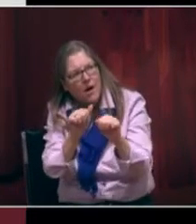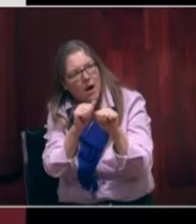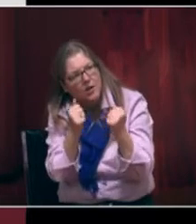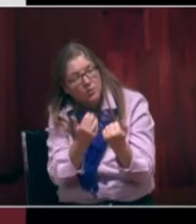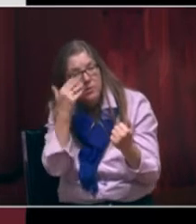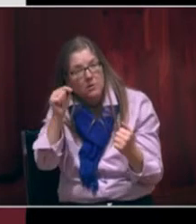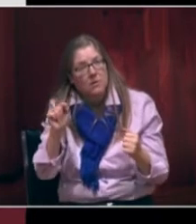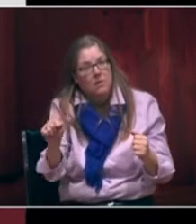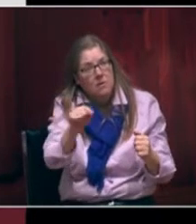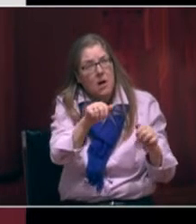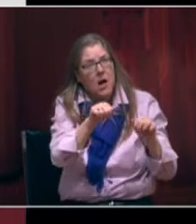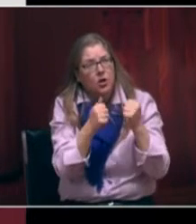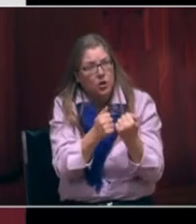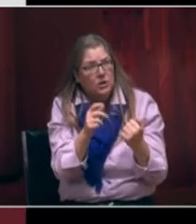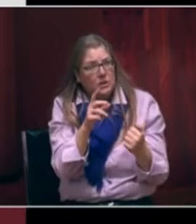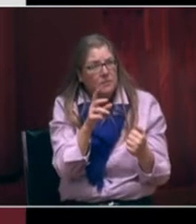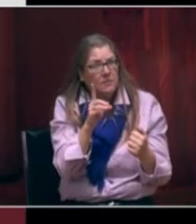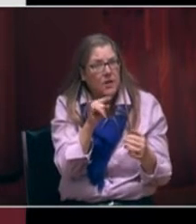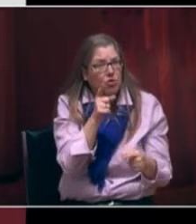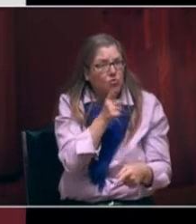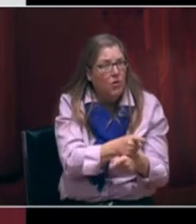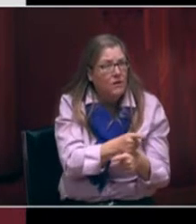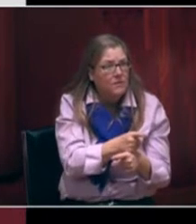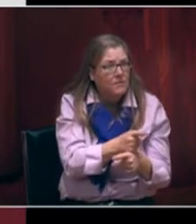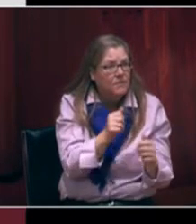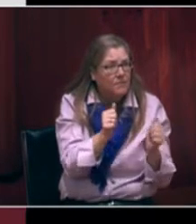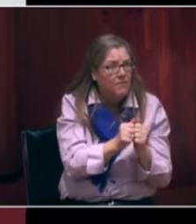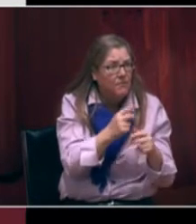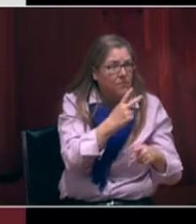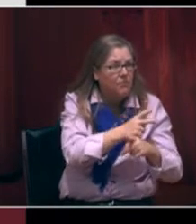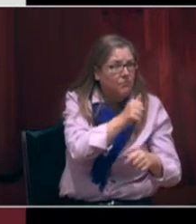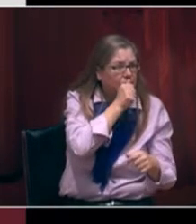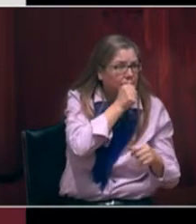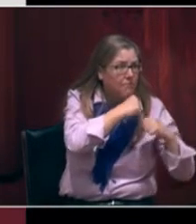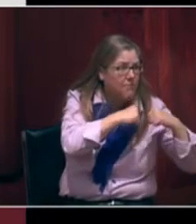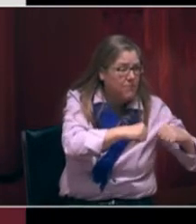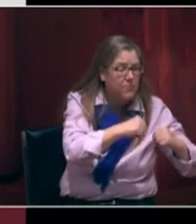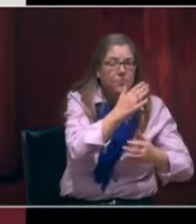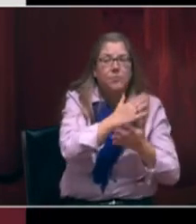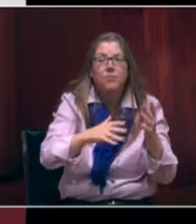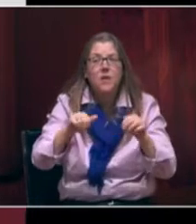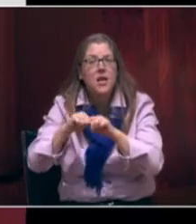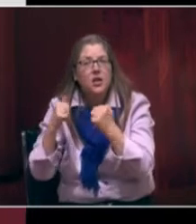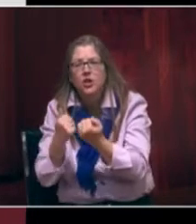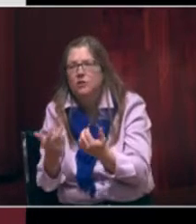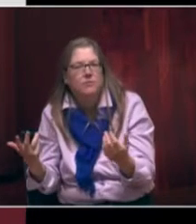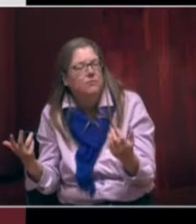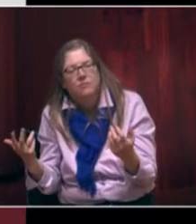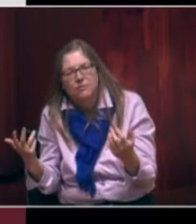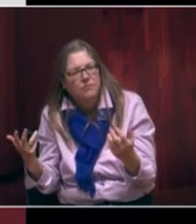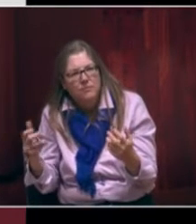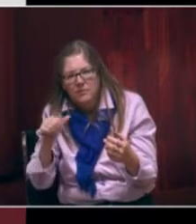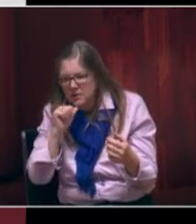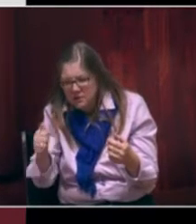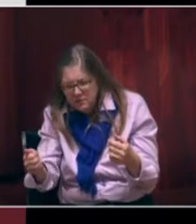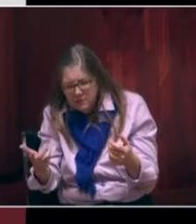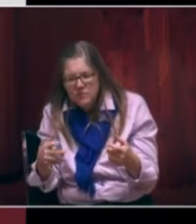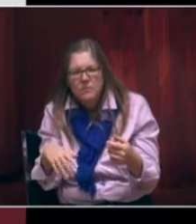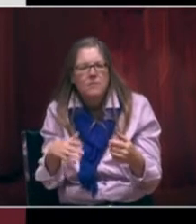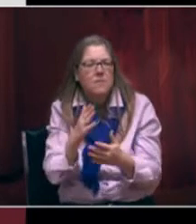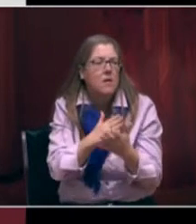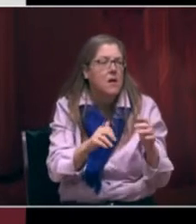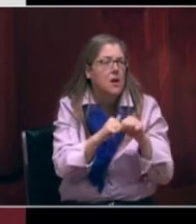agencies actually got it right when it came to information security. And some agencies, of course, were crazy. You know, some agencies were requiring,